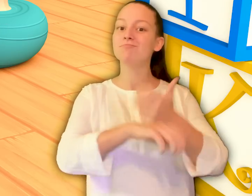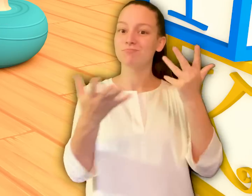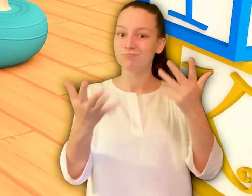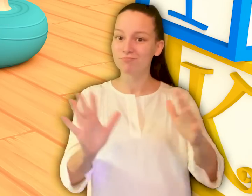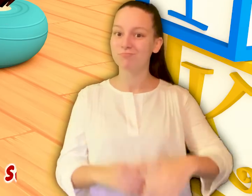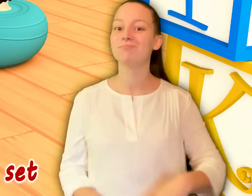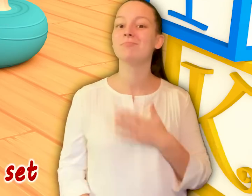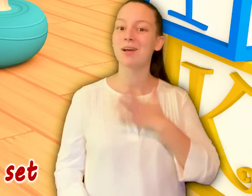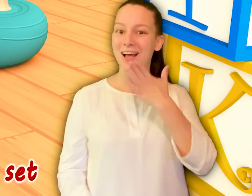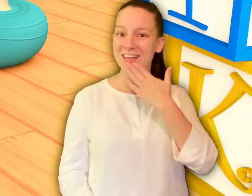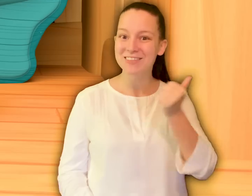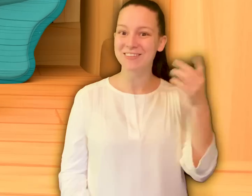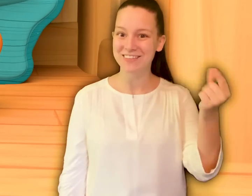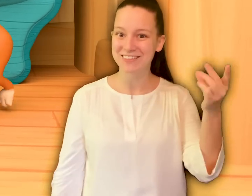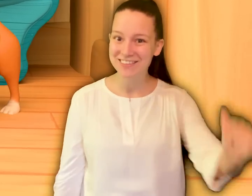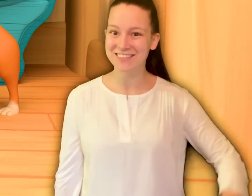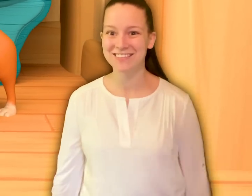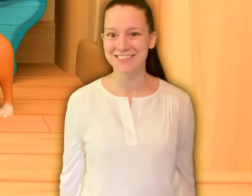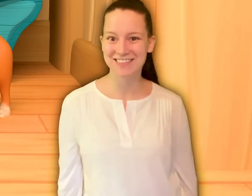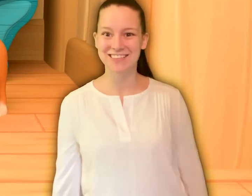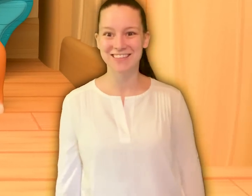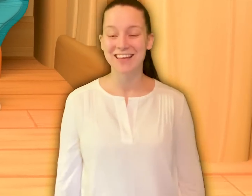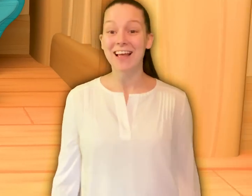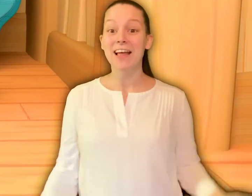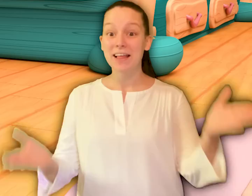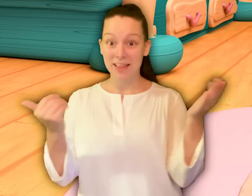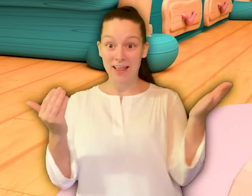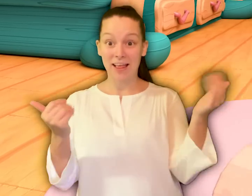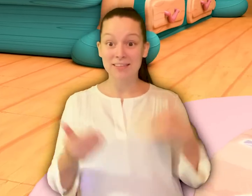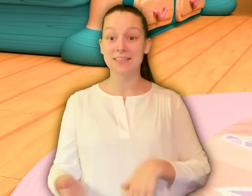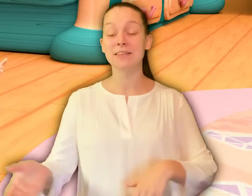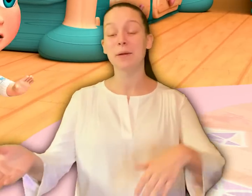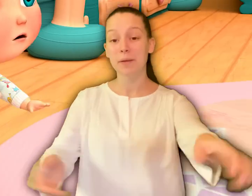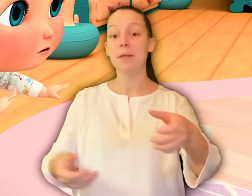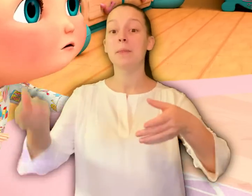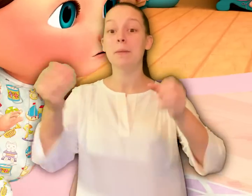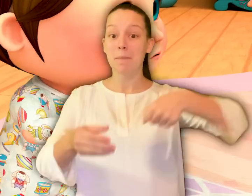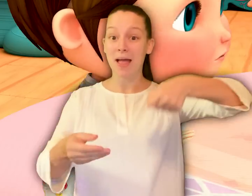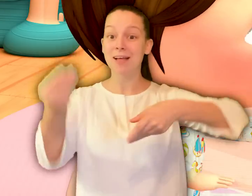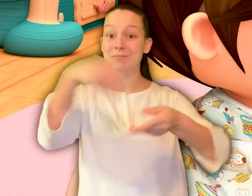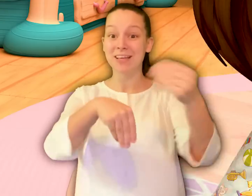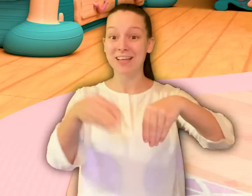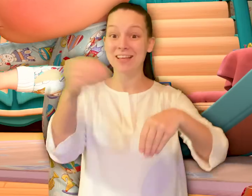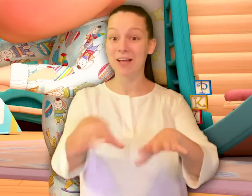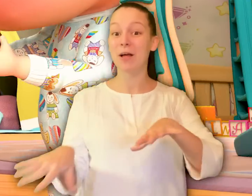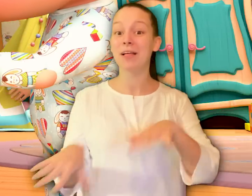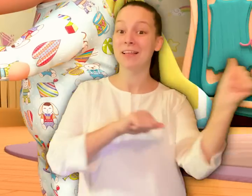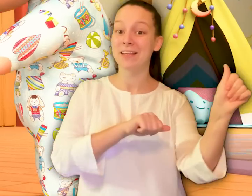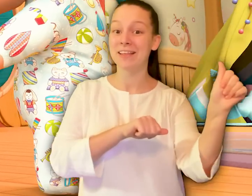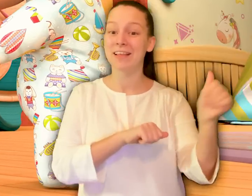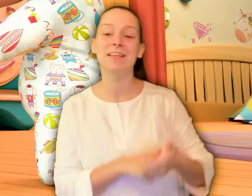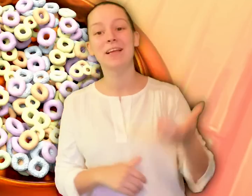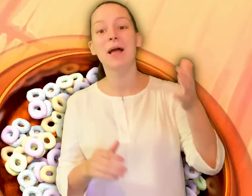made an appointment and it was set my sweet puppy let's pack our bag and go bag and